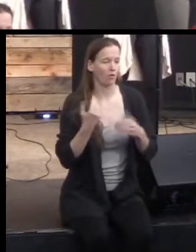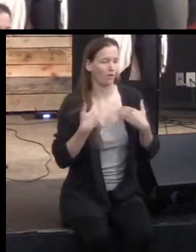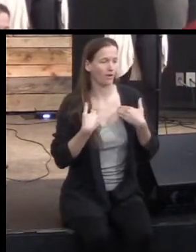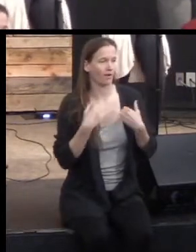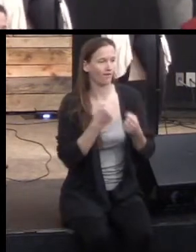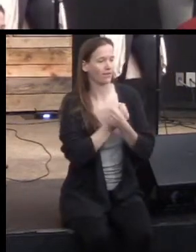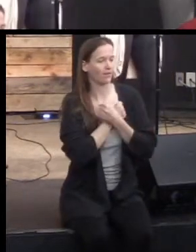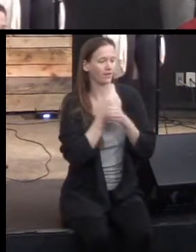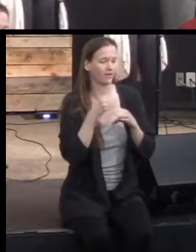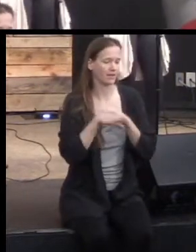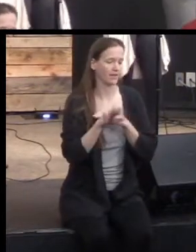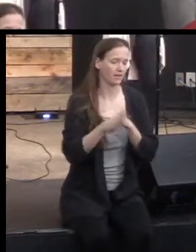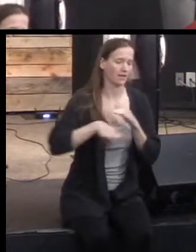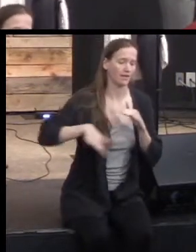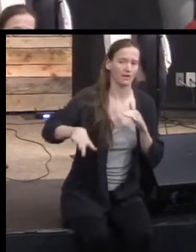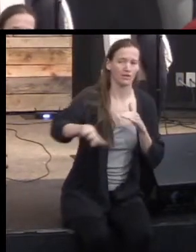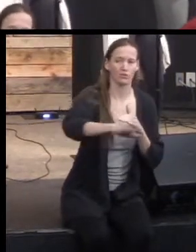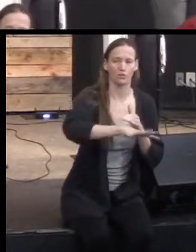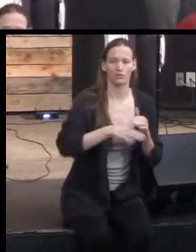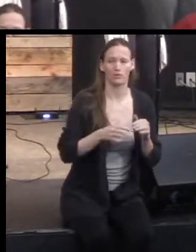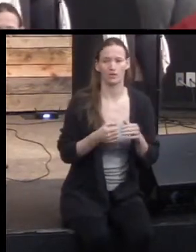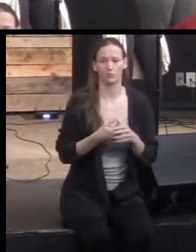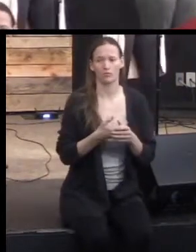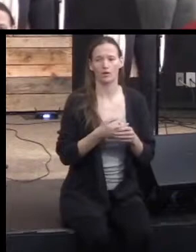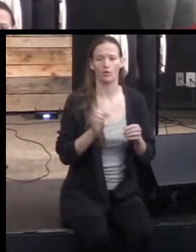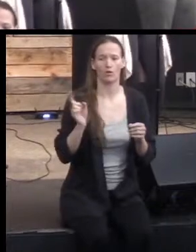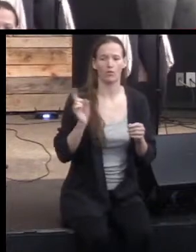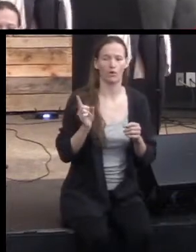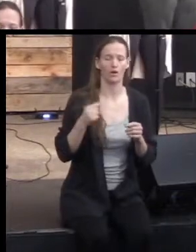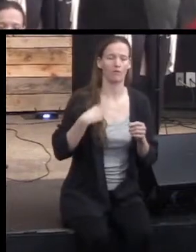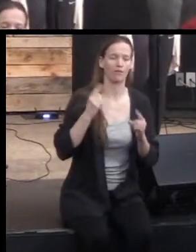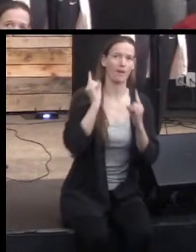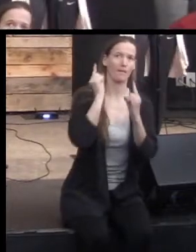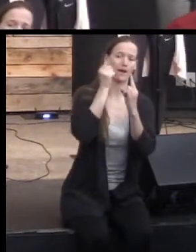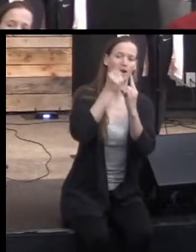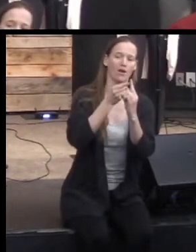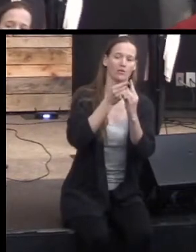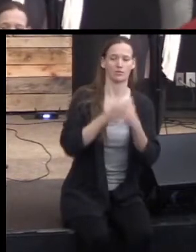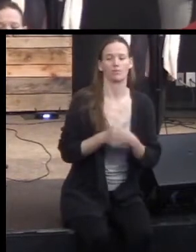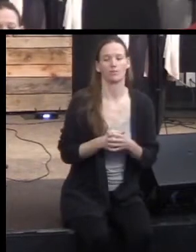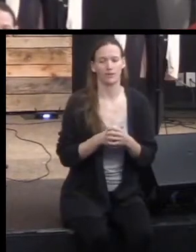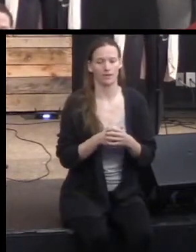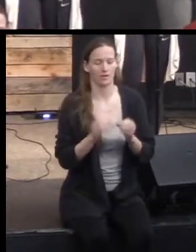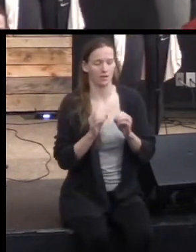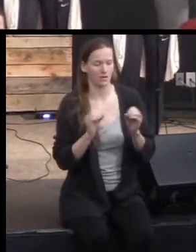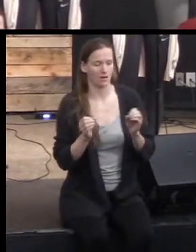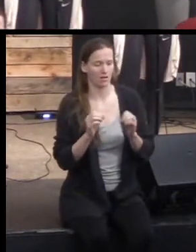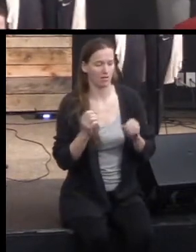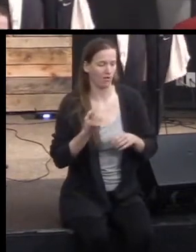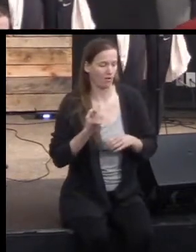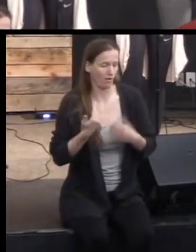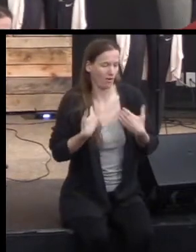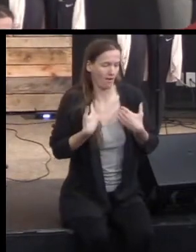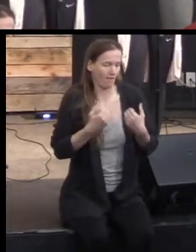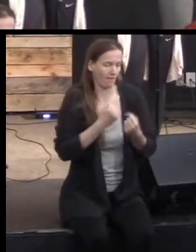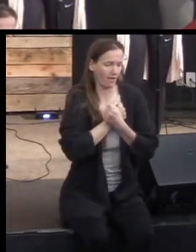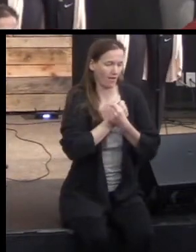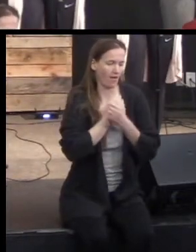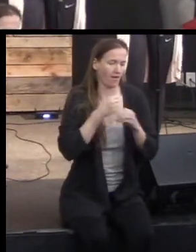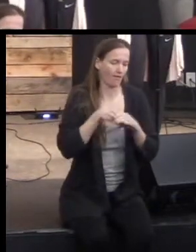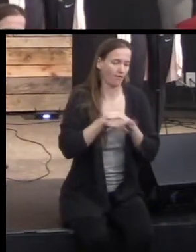but love in that land where I'm bound, where I'm bound. Nothing but love in